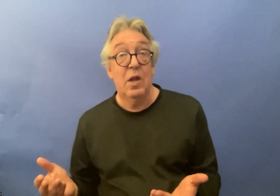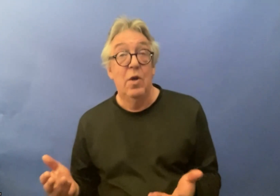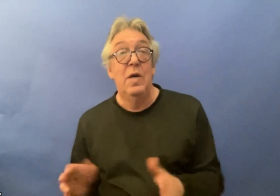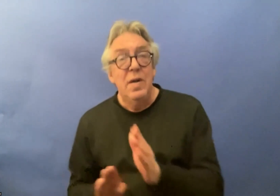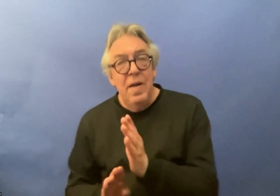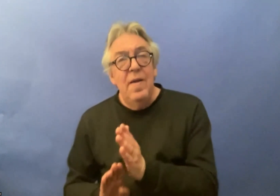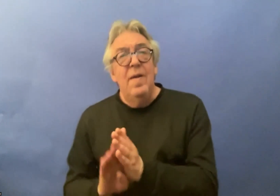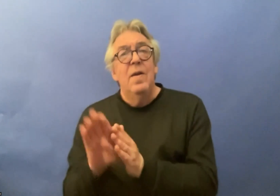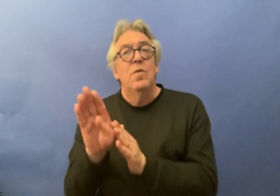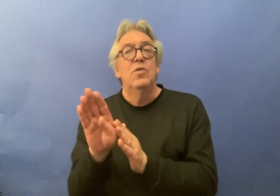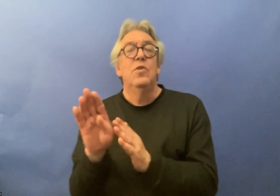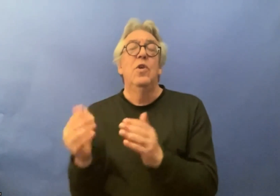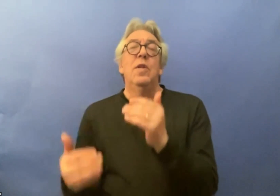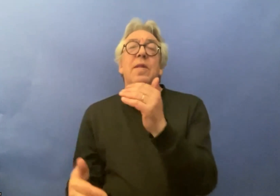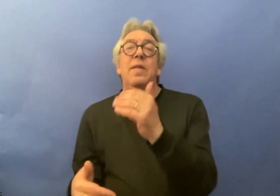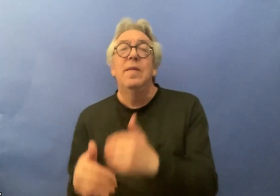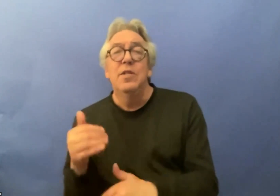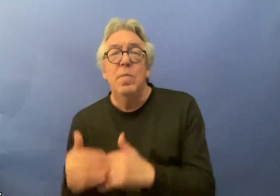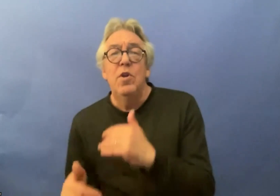visibility and collaboration.